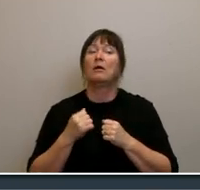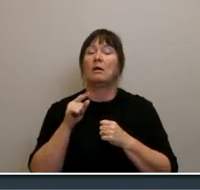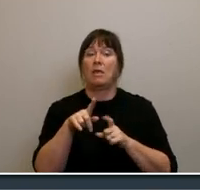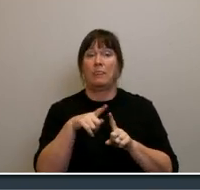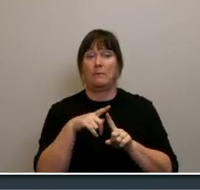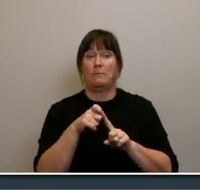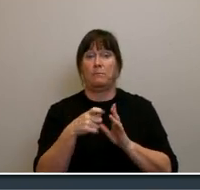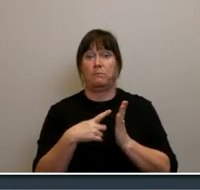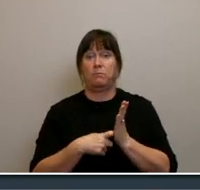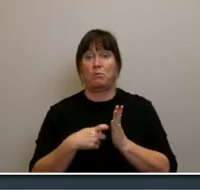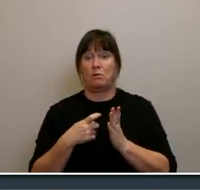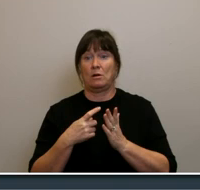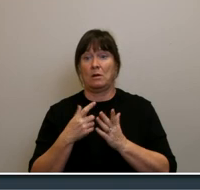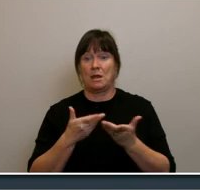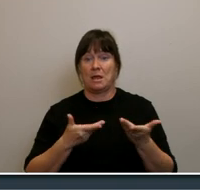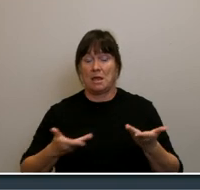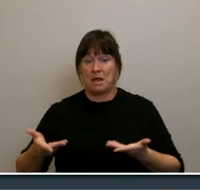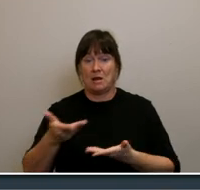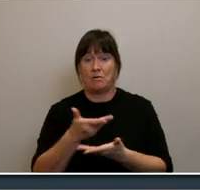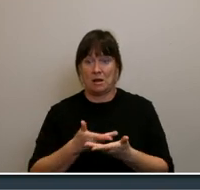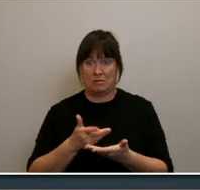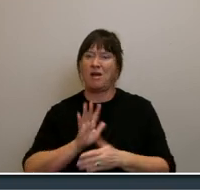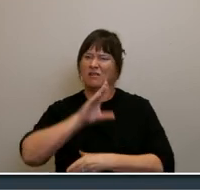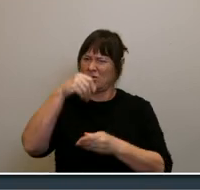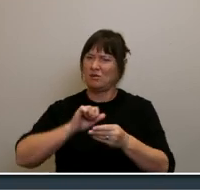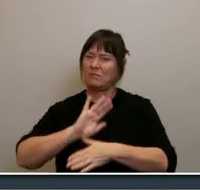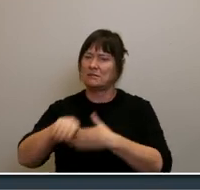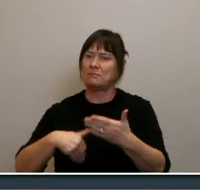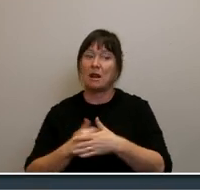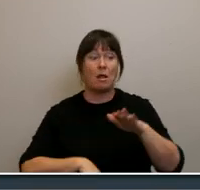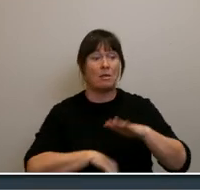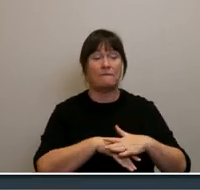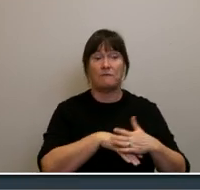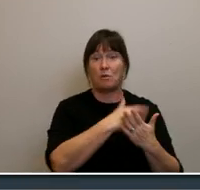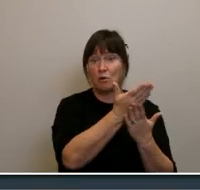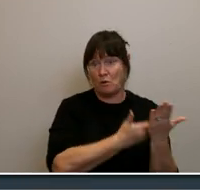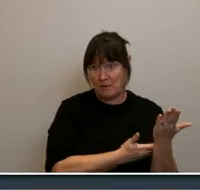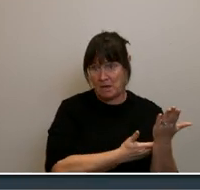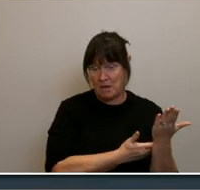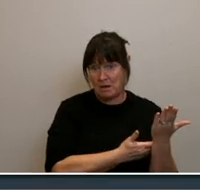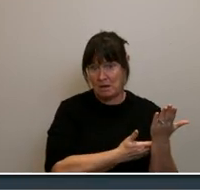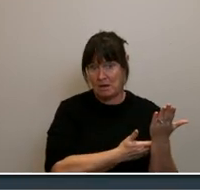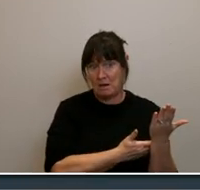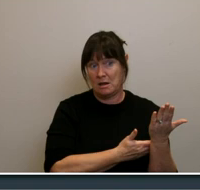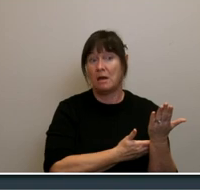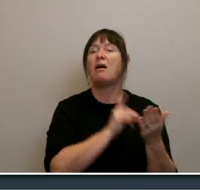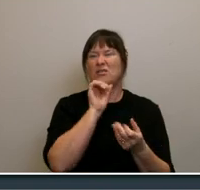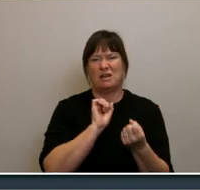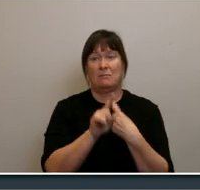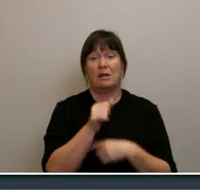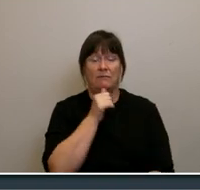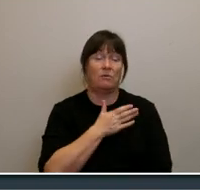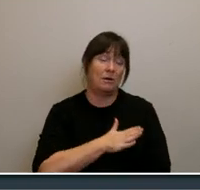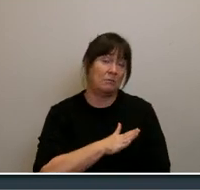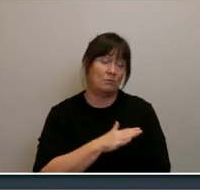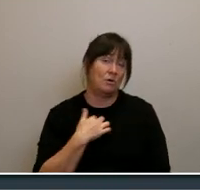submission. The full copy of his response to that hearing, I can email it to you,